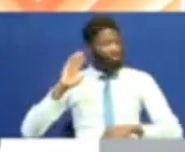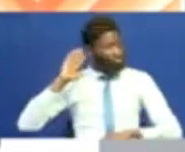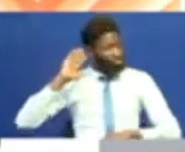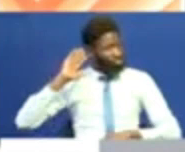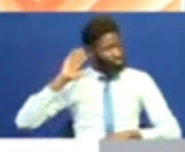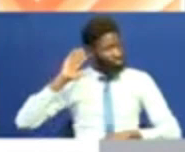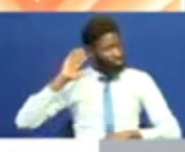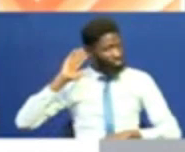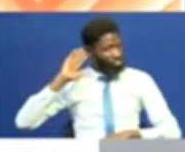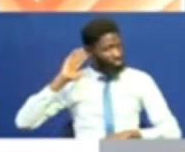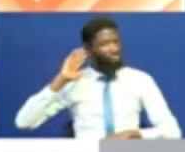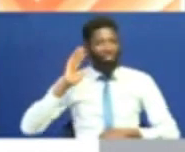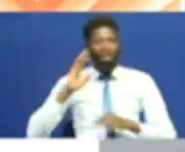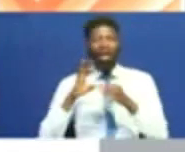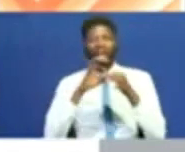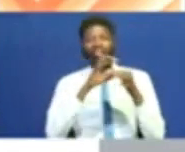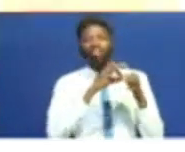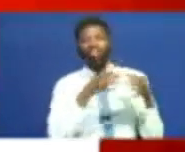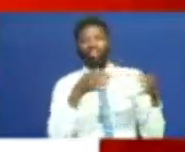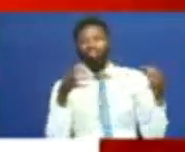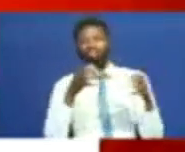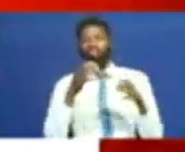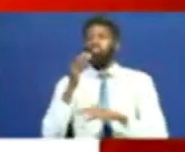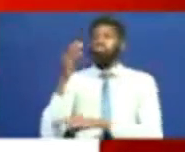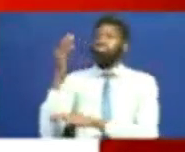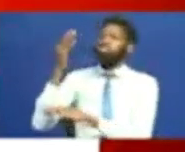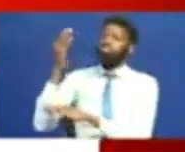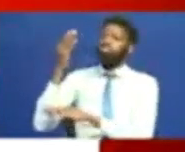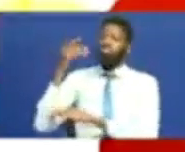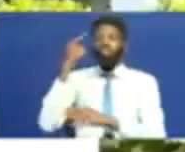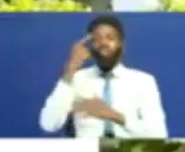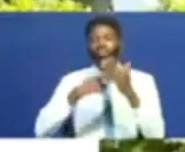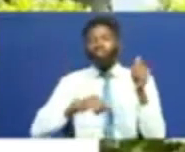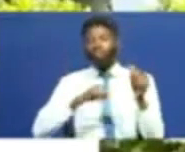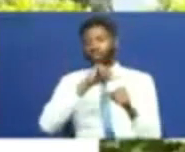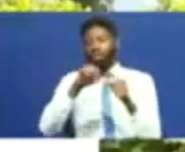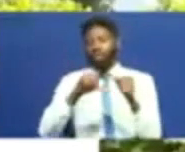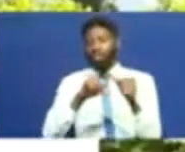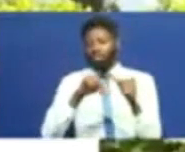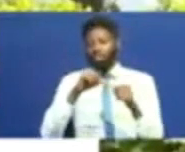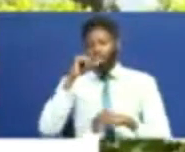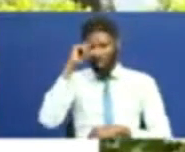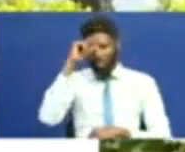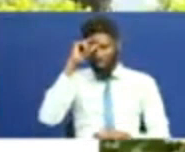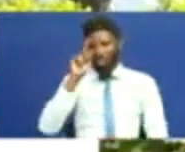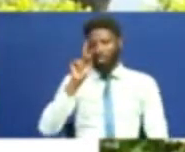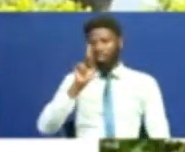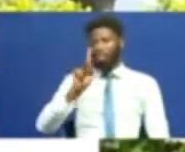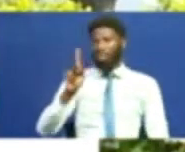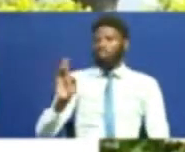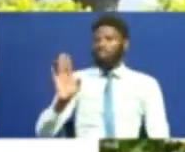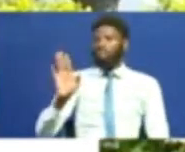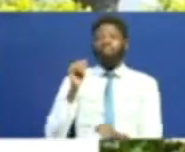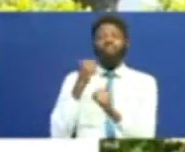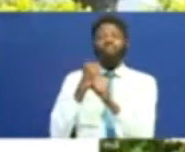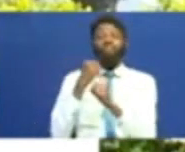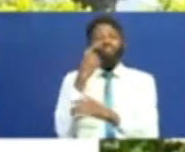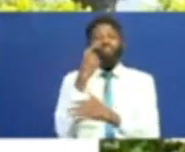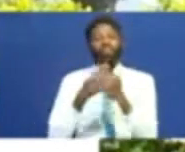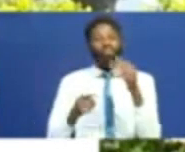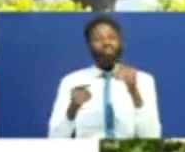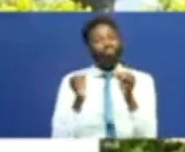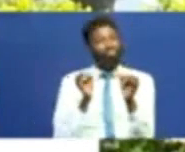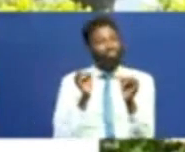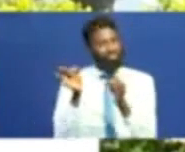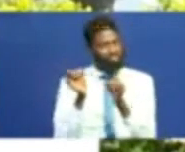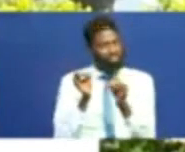the presentation of Azimio la Umoja One Kenya entailed in terms of the performance of the Kenya Kwanza administration. They have scored the government